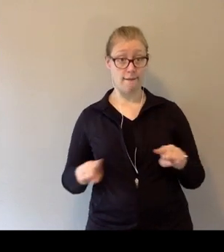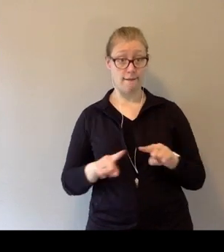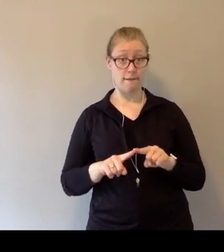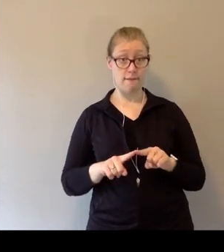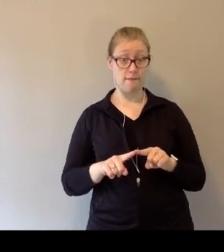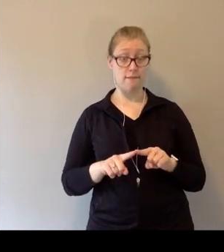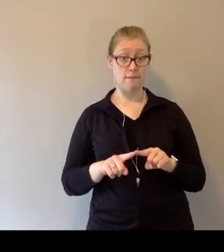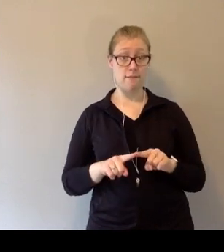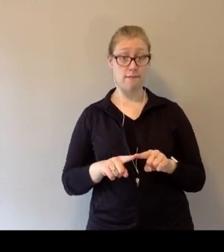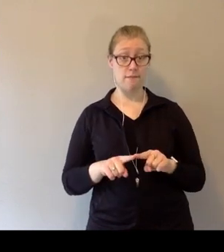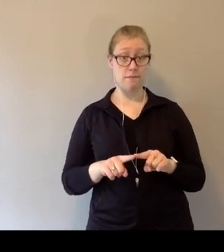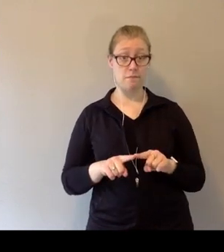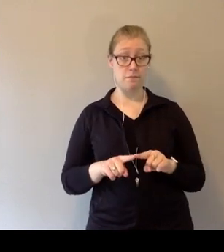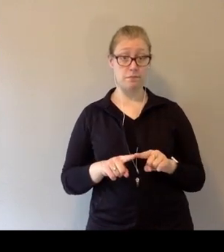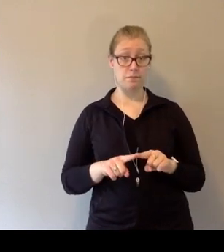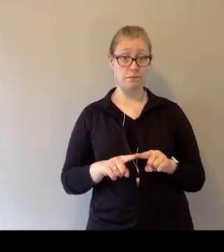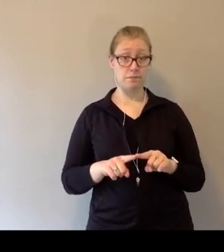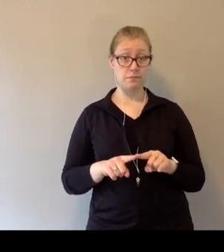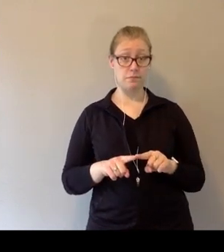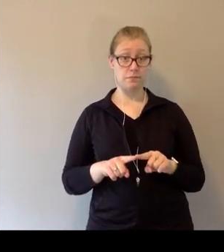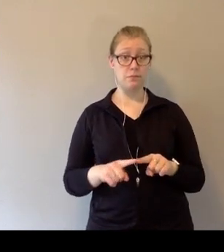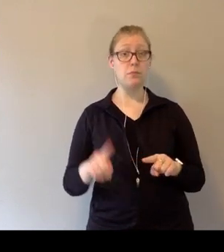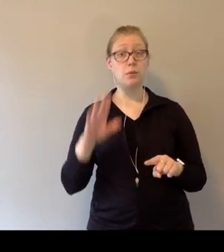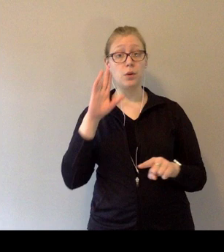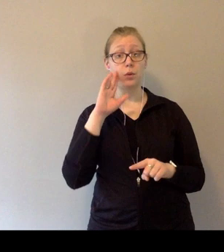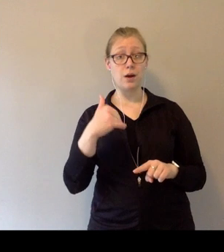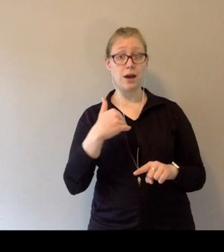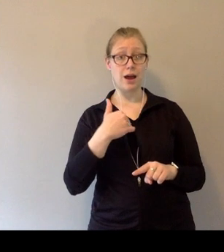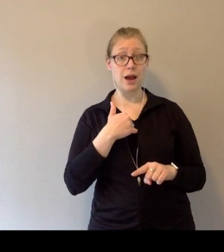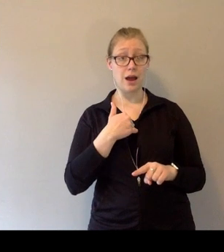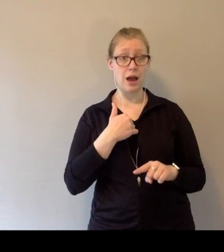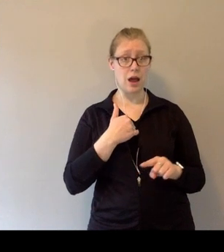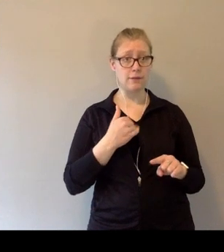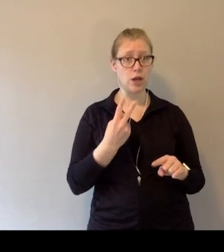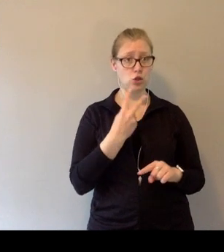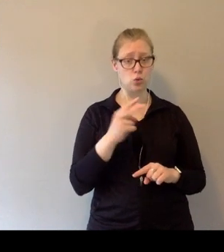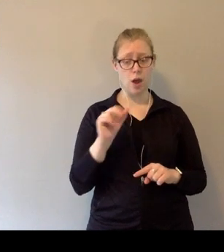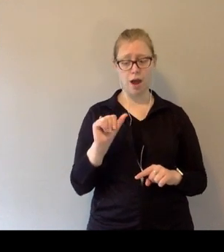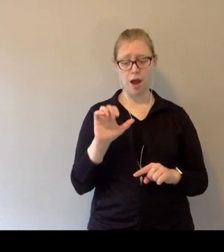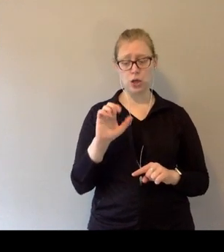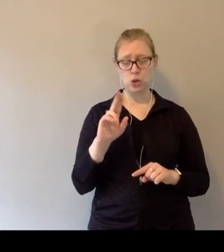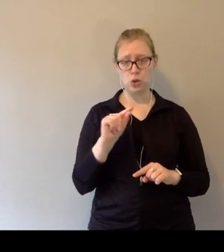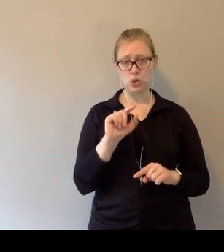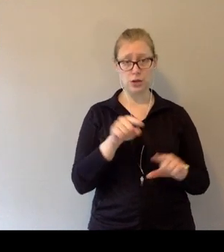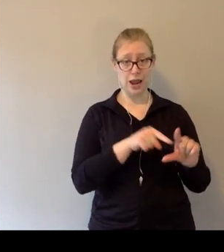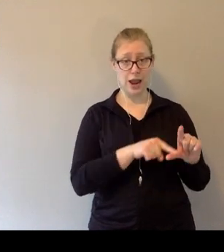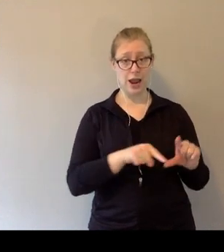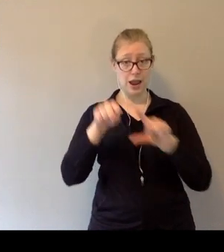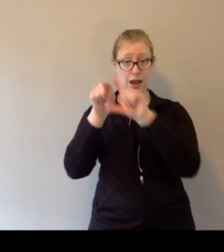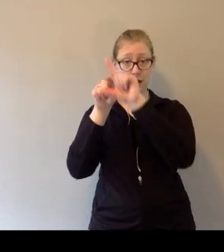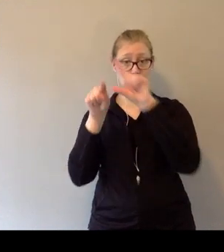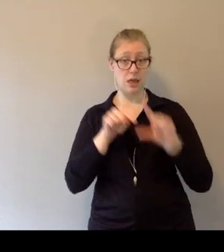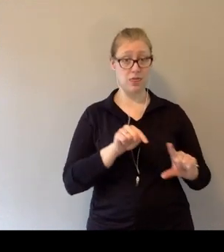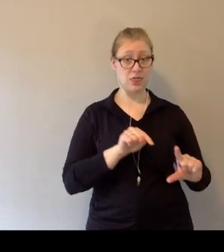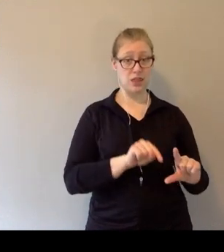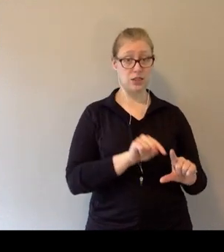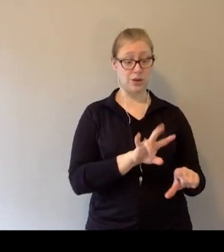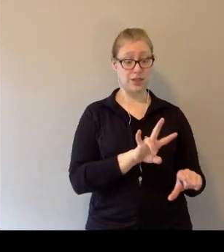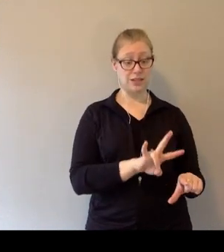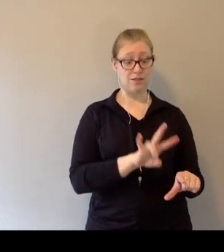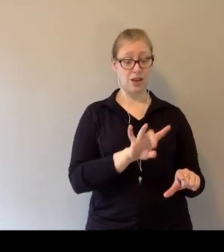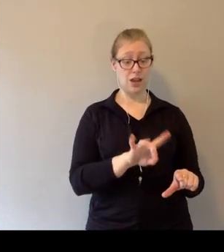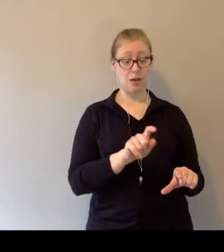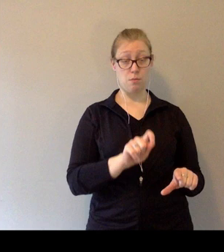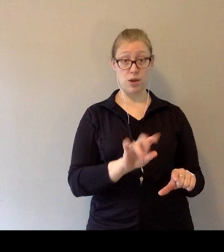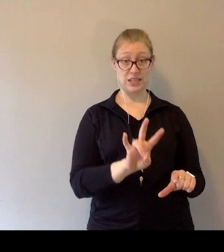side lengths would have an acute angles. This angle down here would be 78.7 degrees, and this one would be